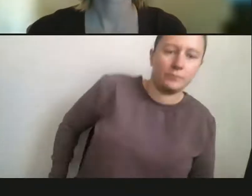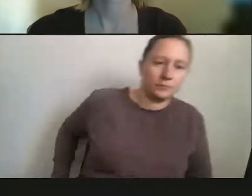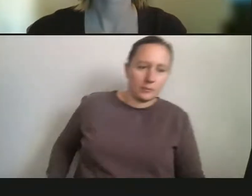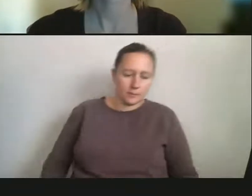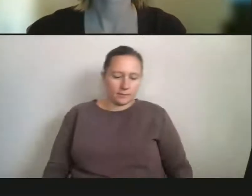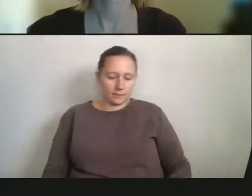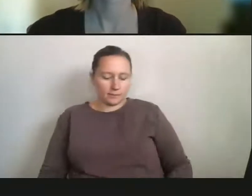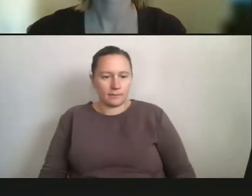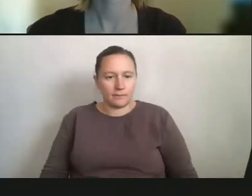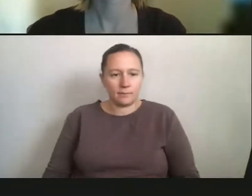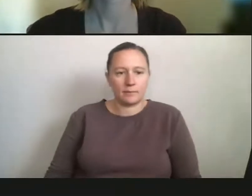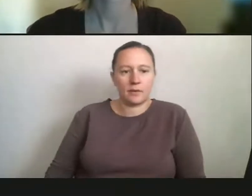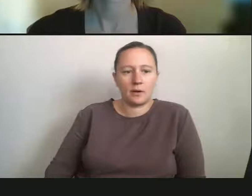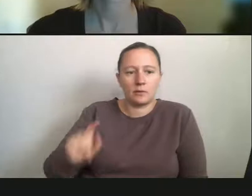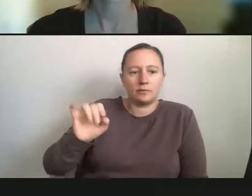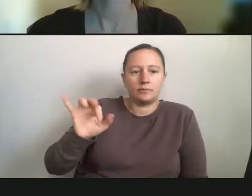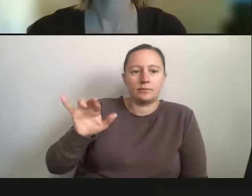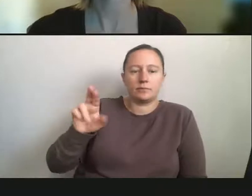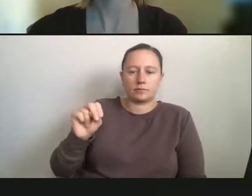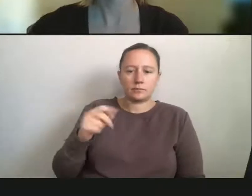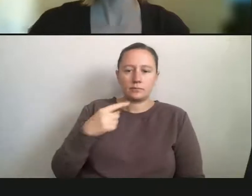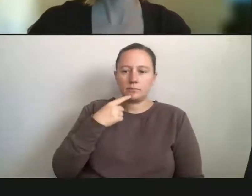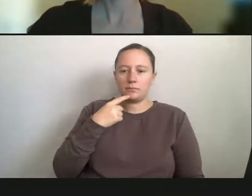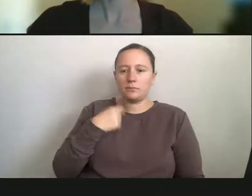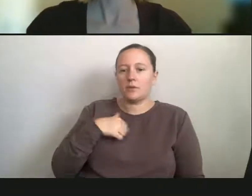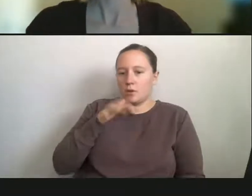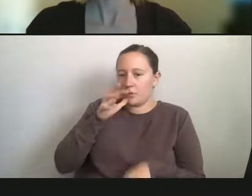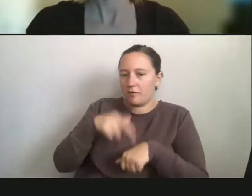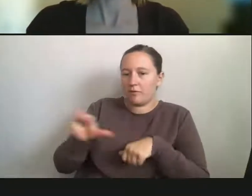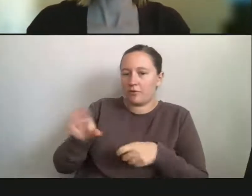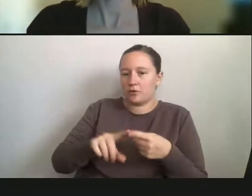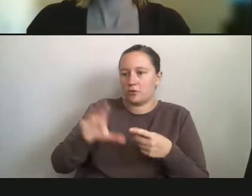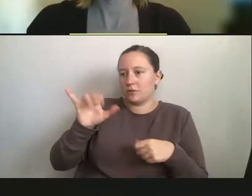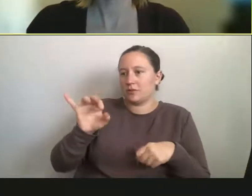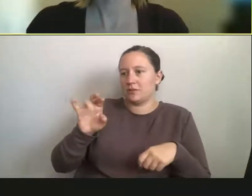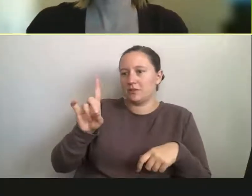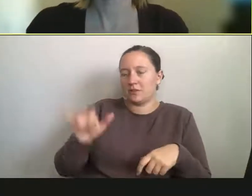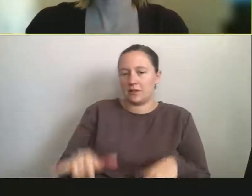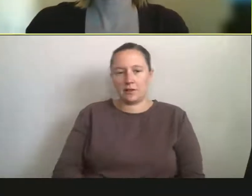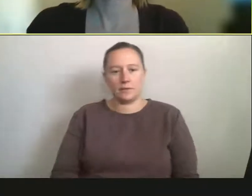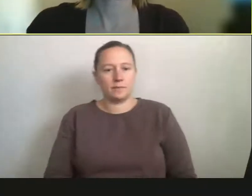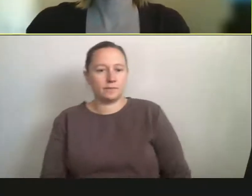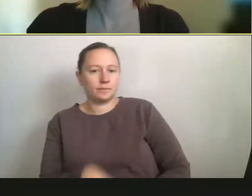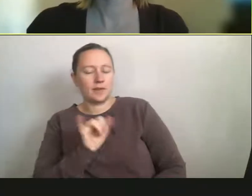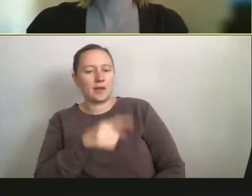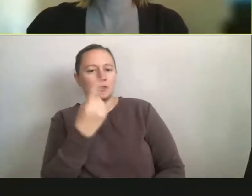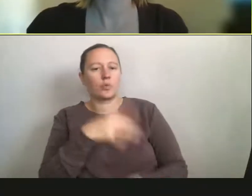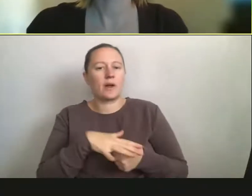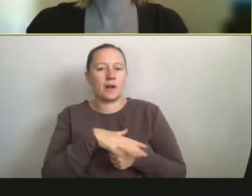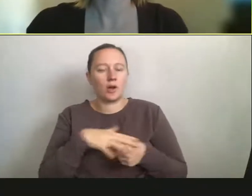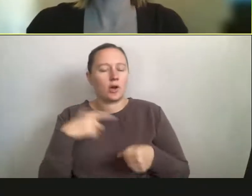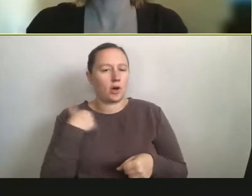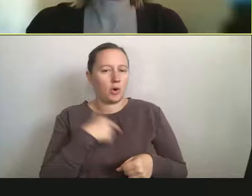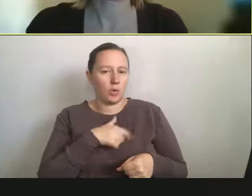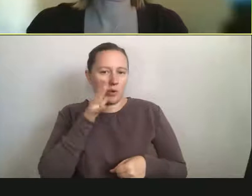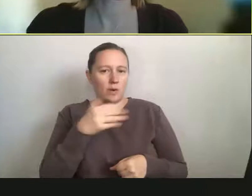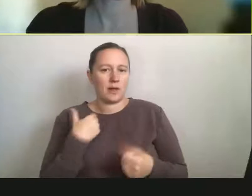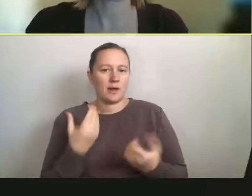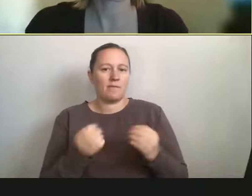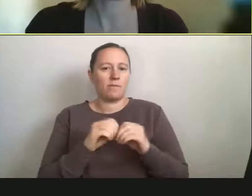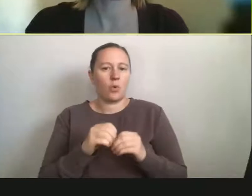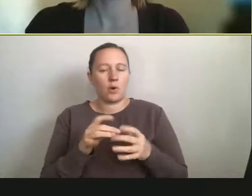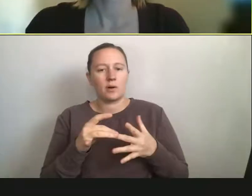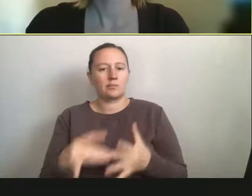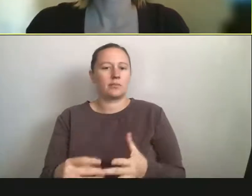So I'll actually, I think, refer this one to Cindy. So this is one area where we'll certainly have more guidance as to what